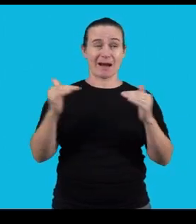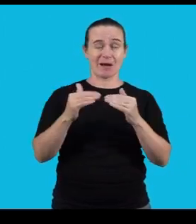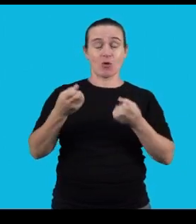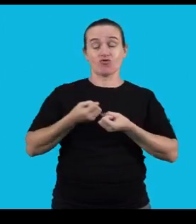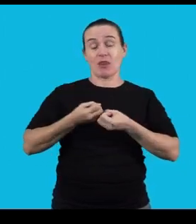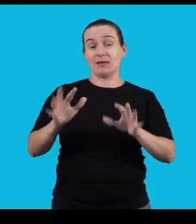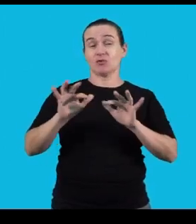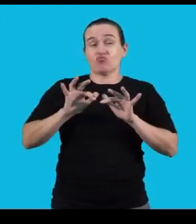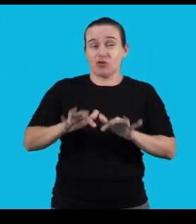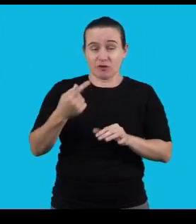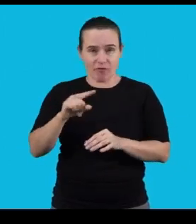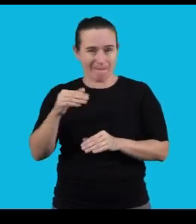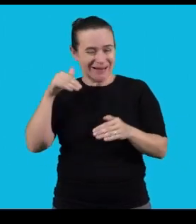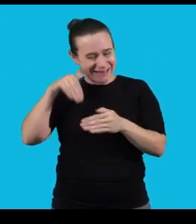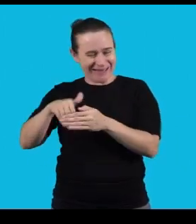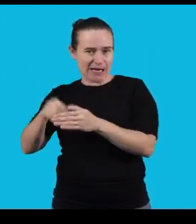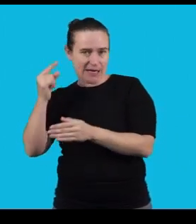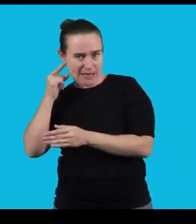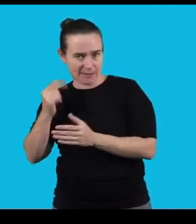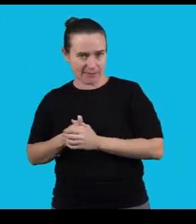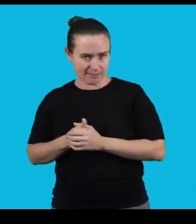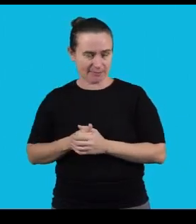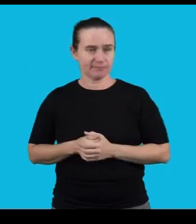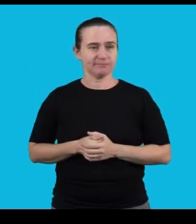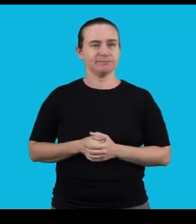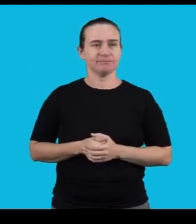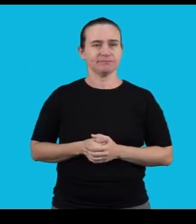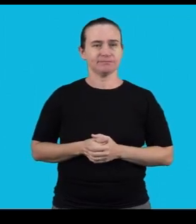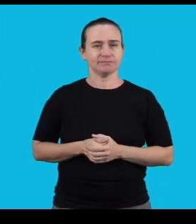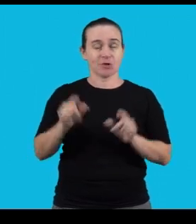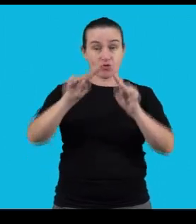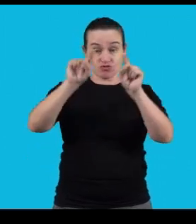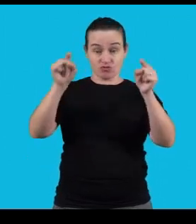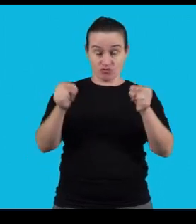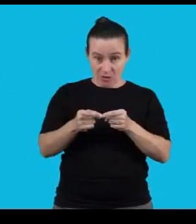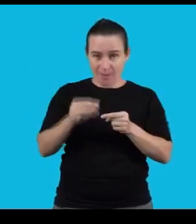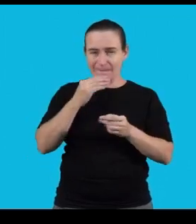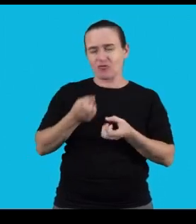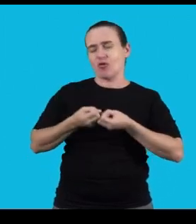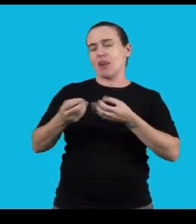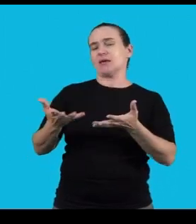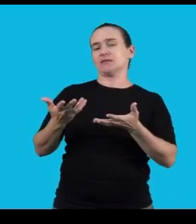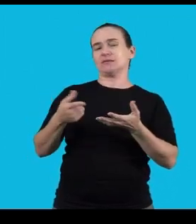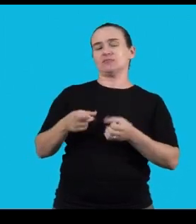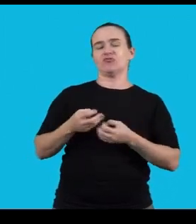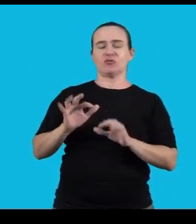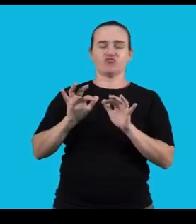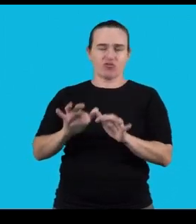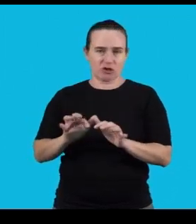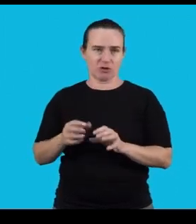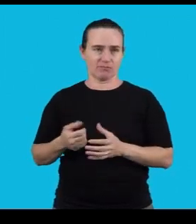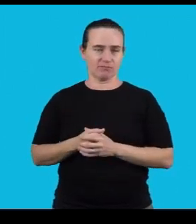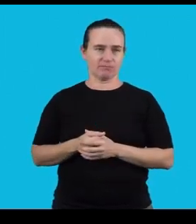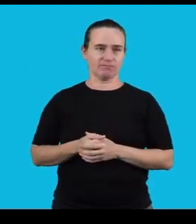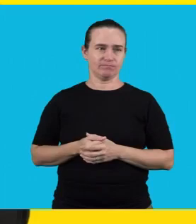releases pressure from the inner ear. The round window releases the pressure from the inner ear for